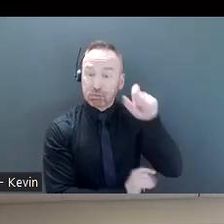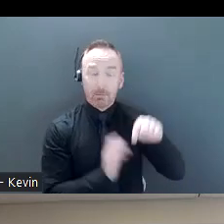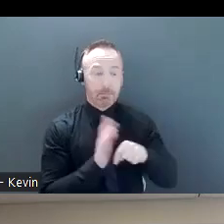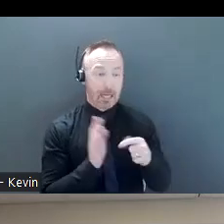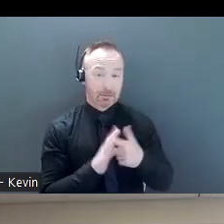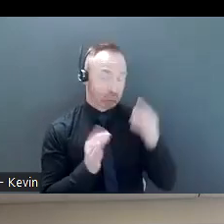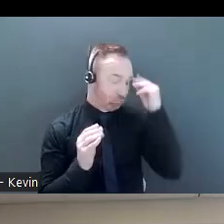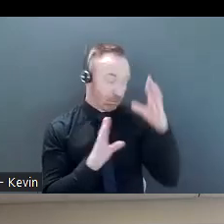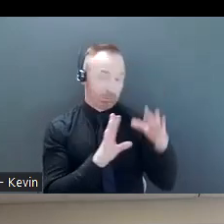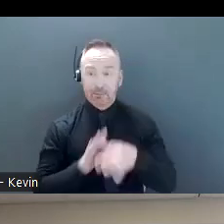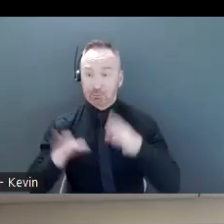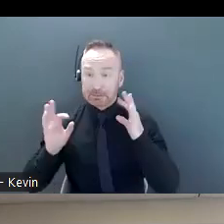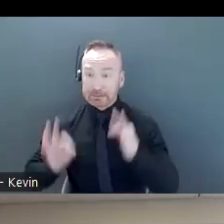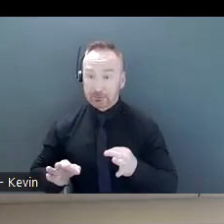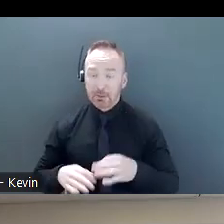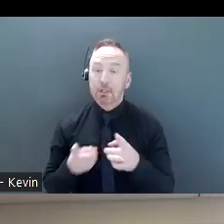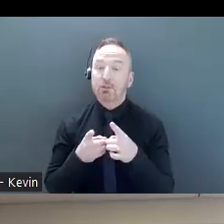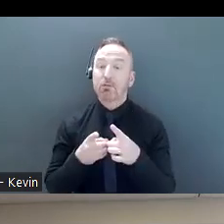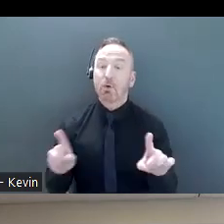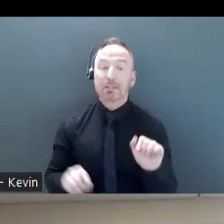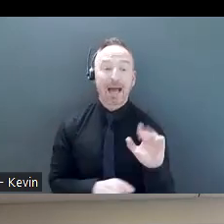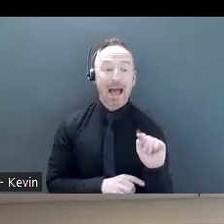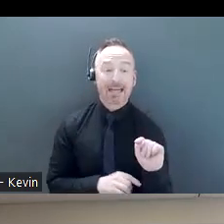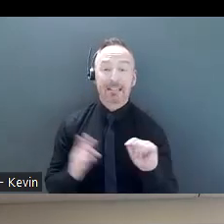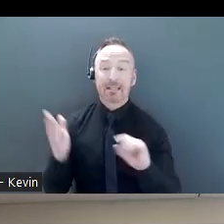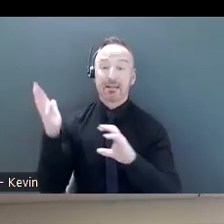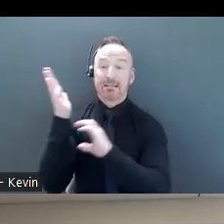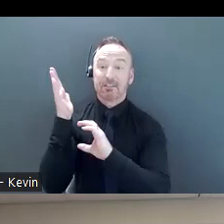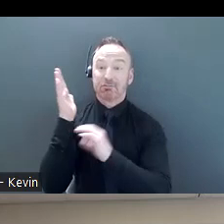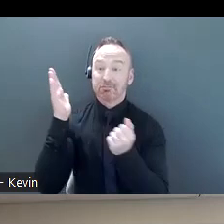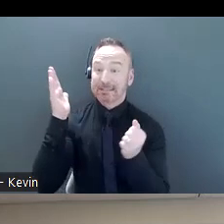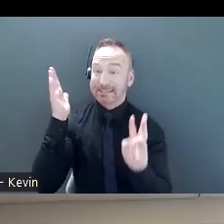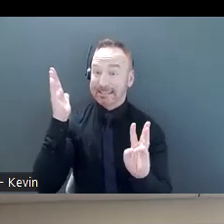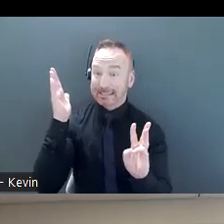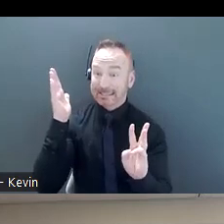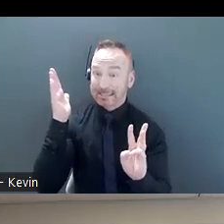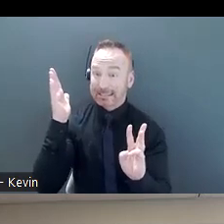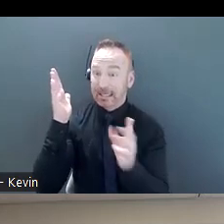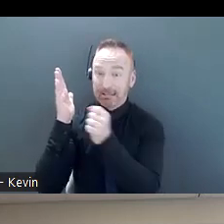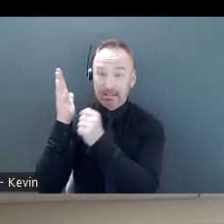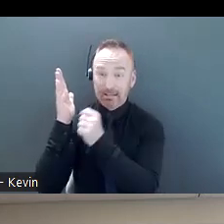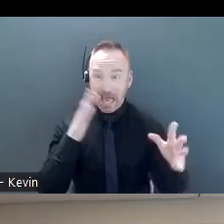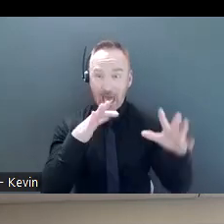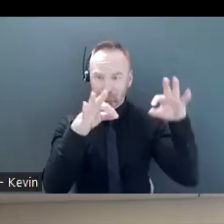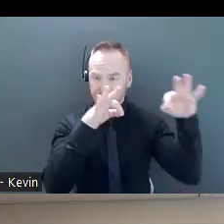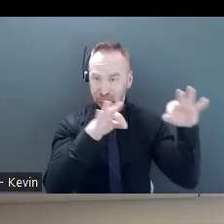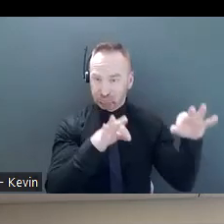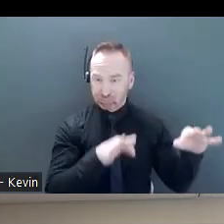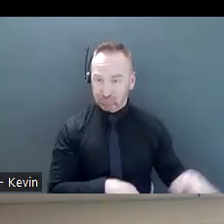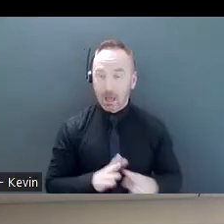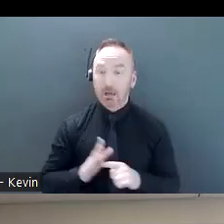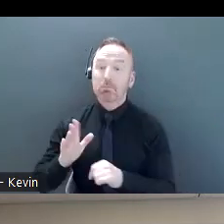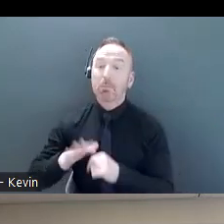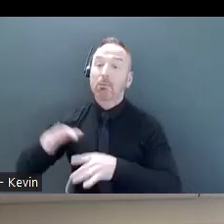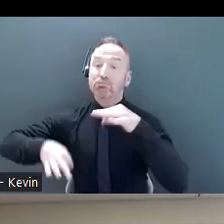Divorce Act at section 16 discusses that. And It says the court shall take into